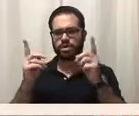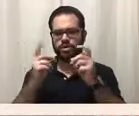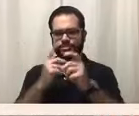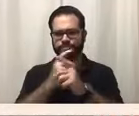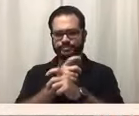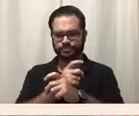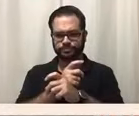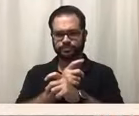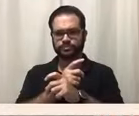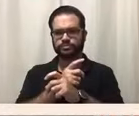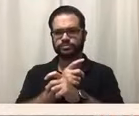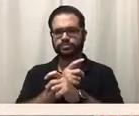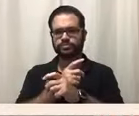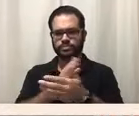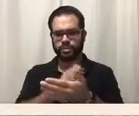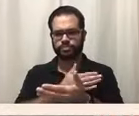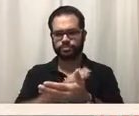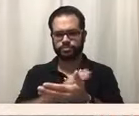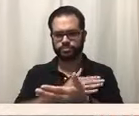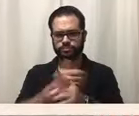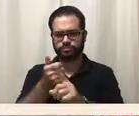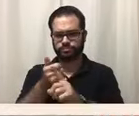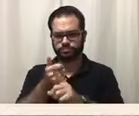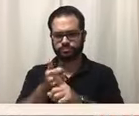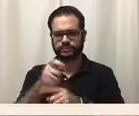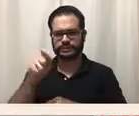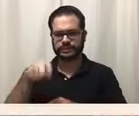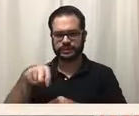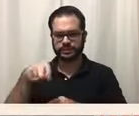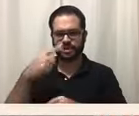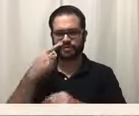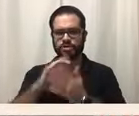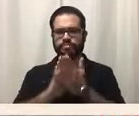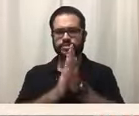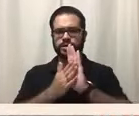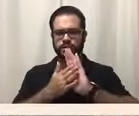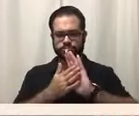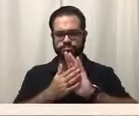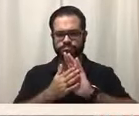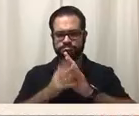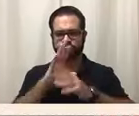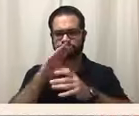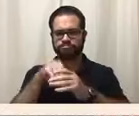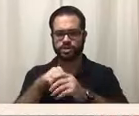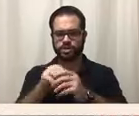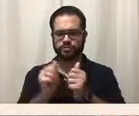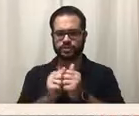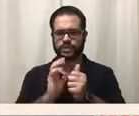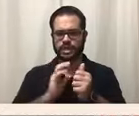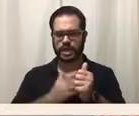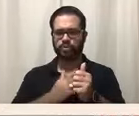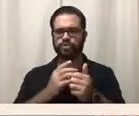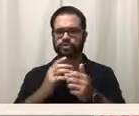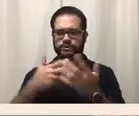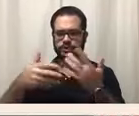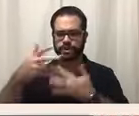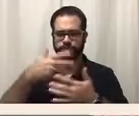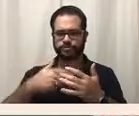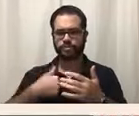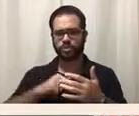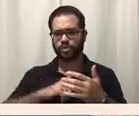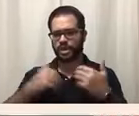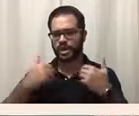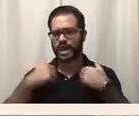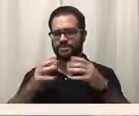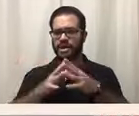was necessary to be a part of this society. We have a lot of philosophers who have made a lot